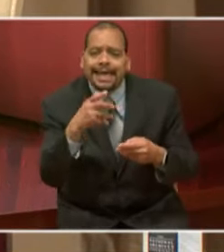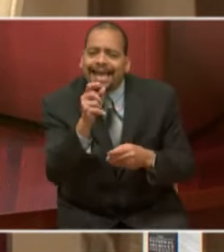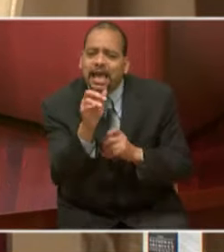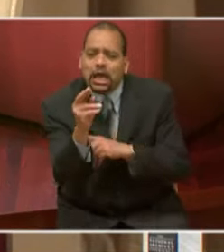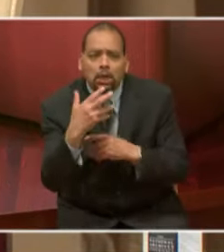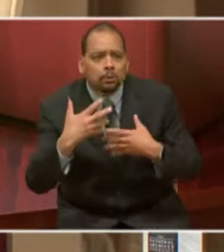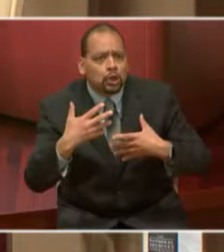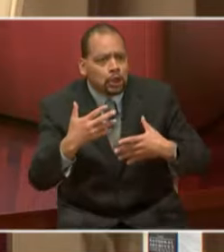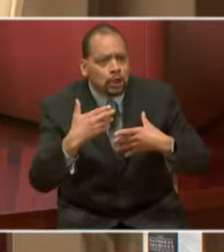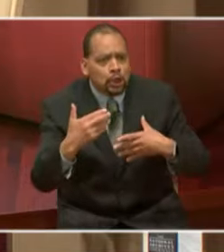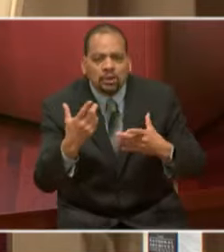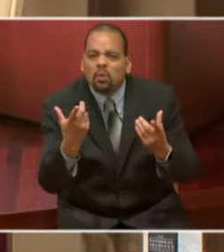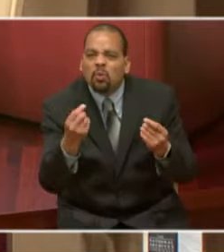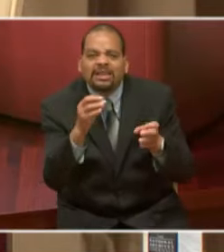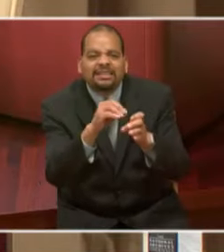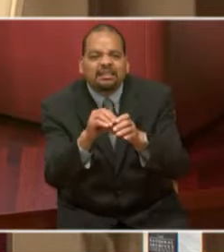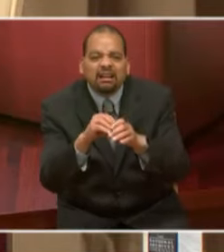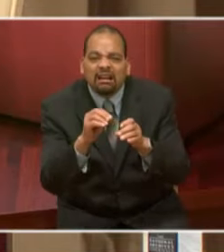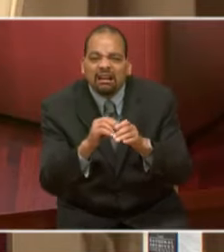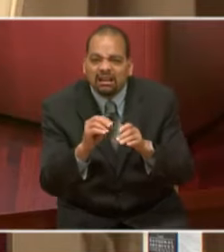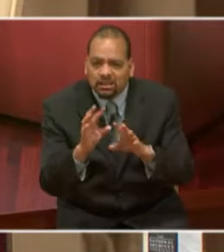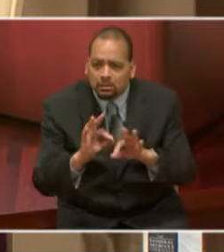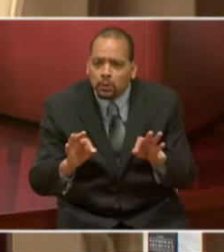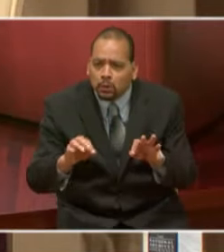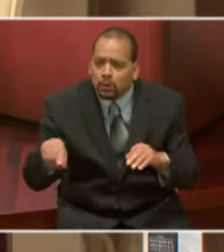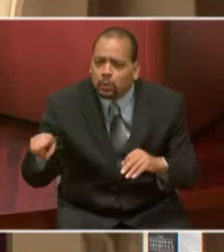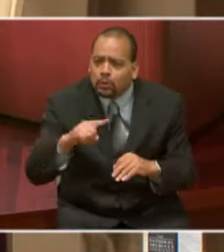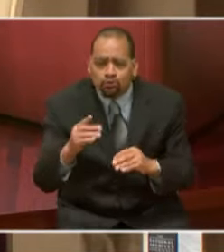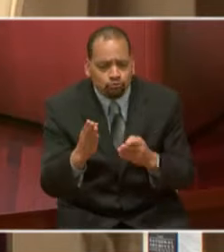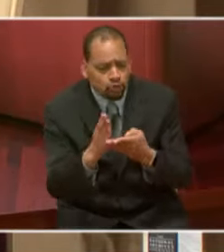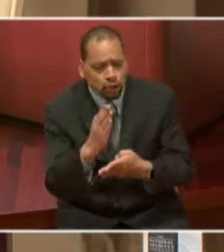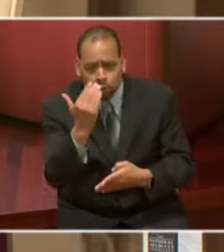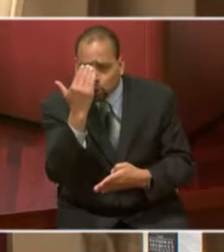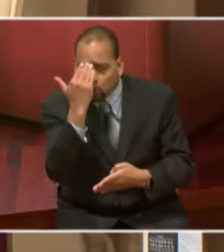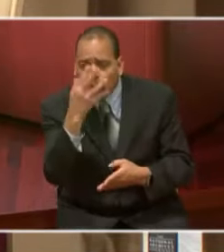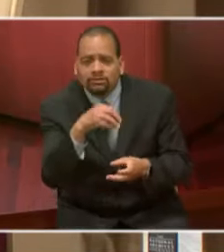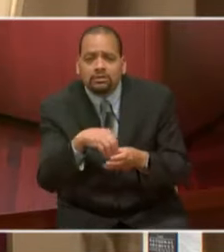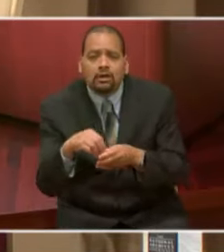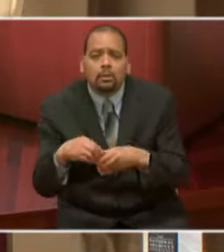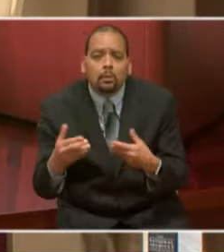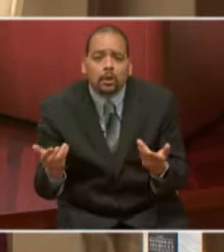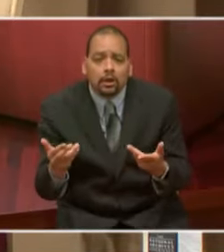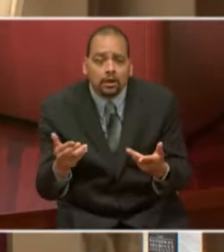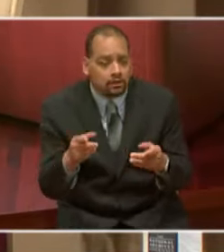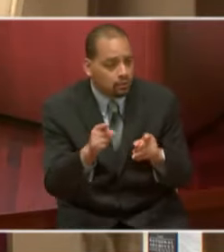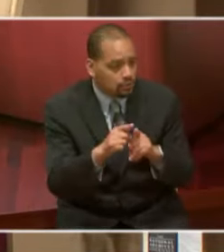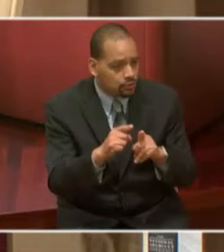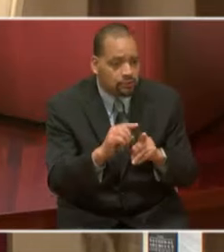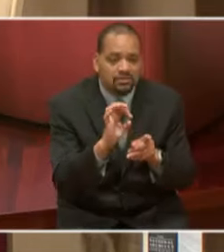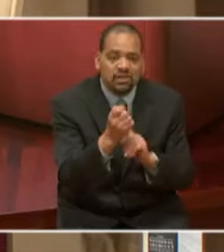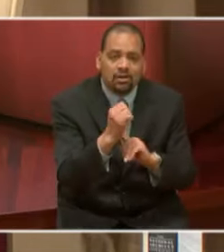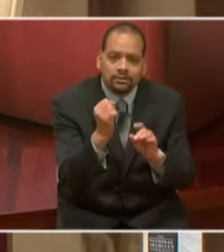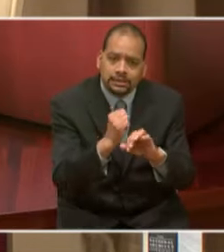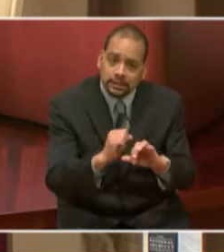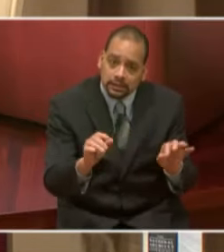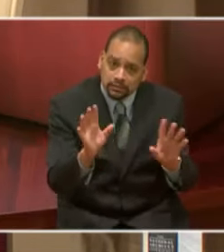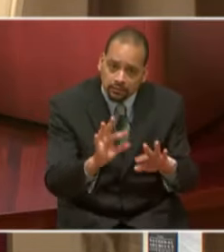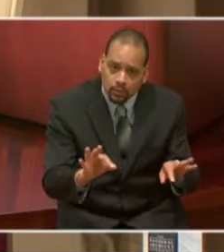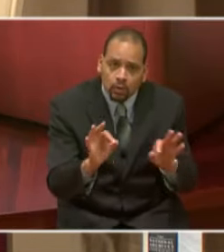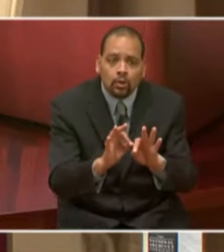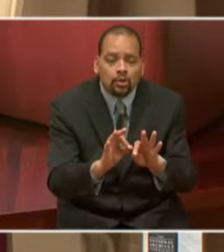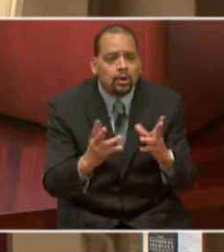the poverty level is an aspiration. But when they gather together, they march behind the veterans and with the American